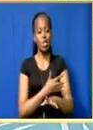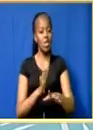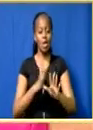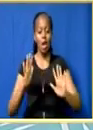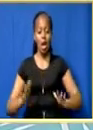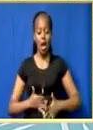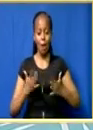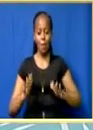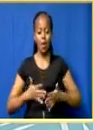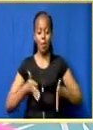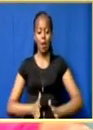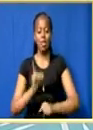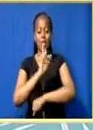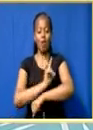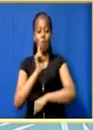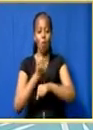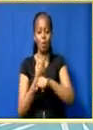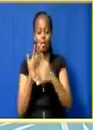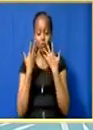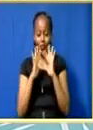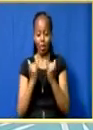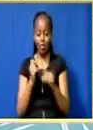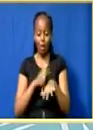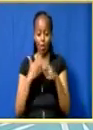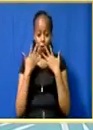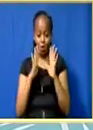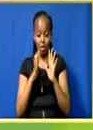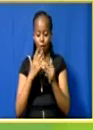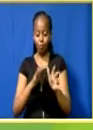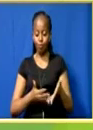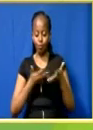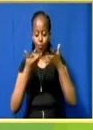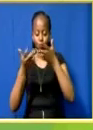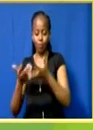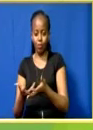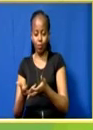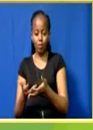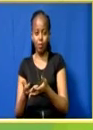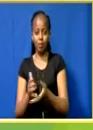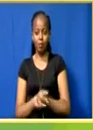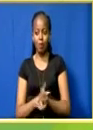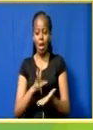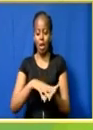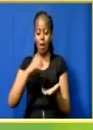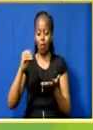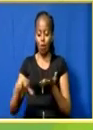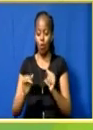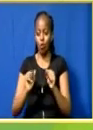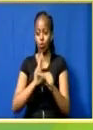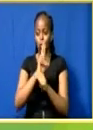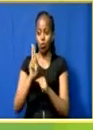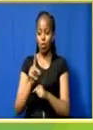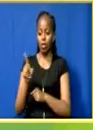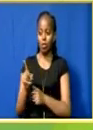the 1 minute will be over. Awesome. So after you've done that, remove the kales from the boiling water. Mm-hmm. Remove the kales? Yeah, you can use the